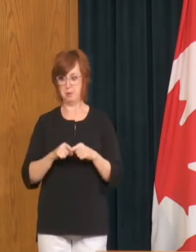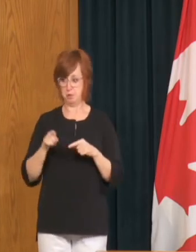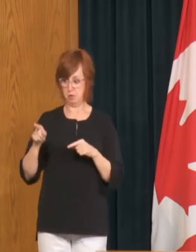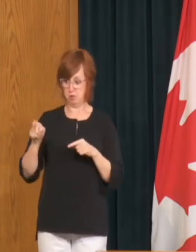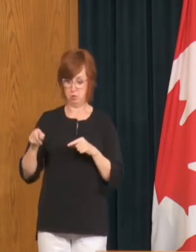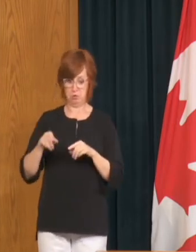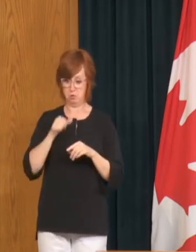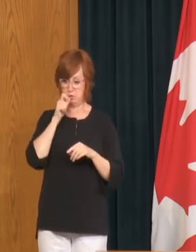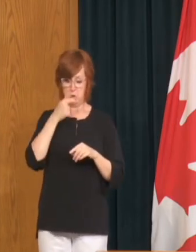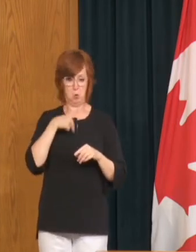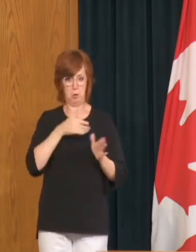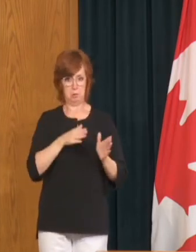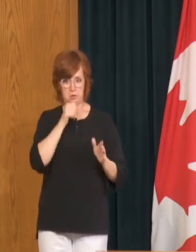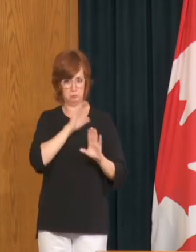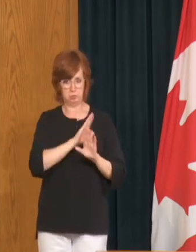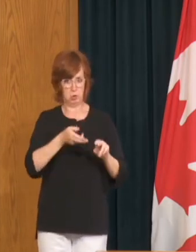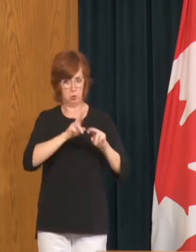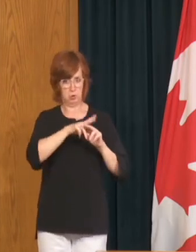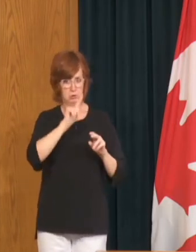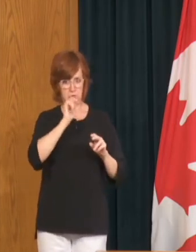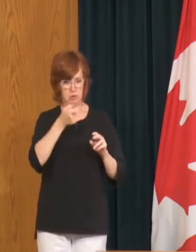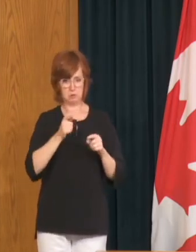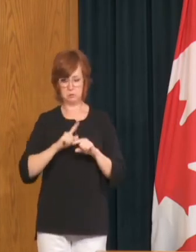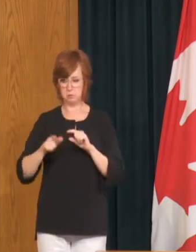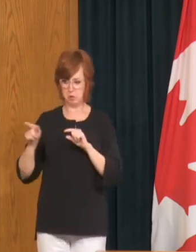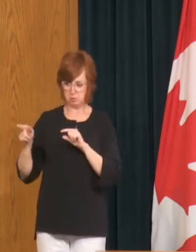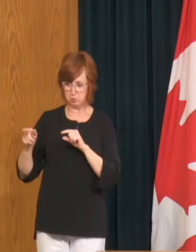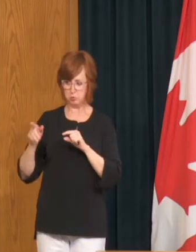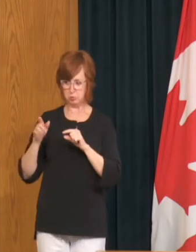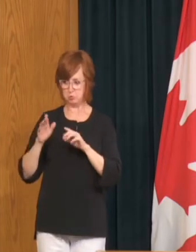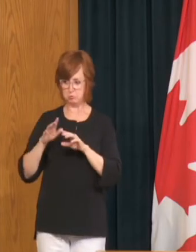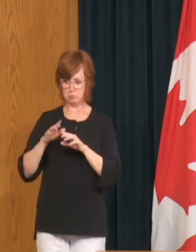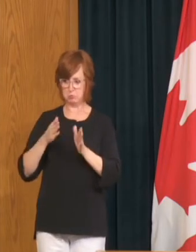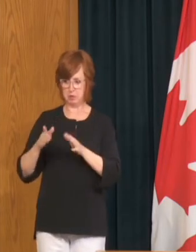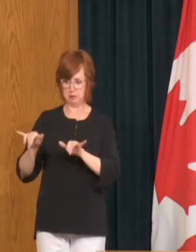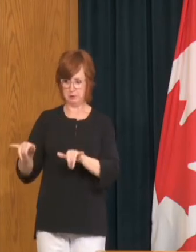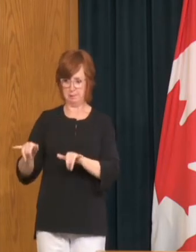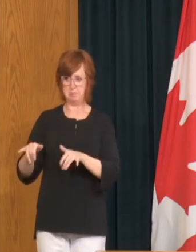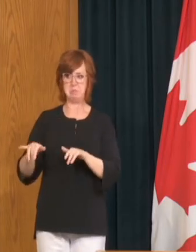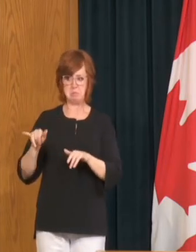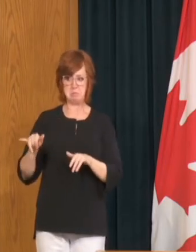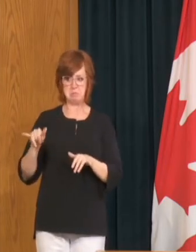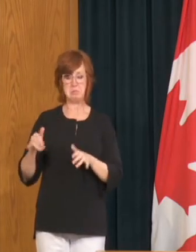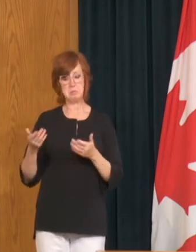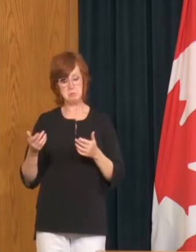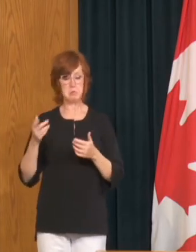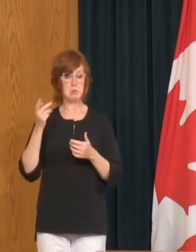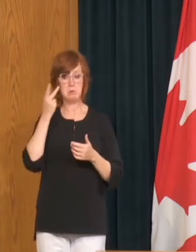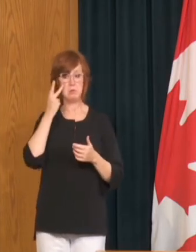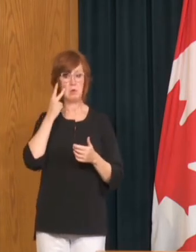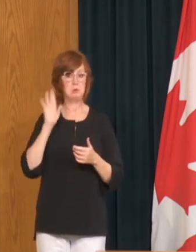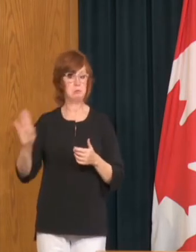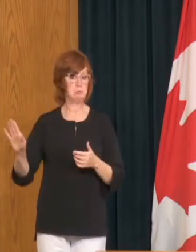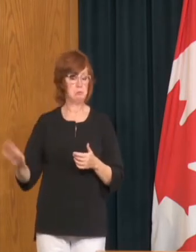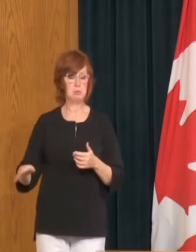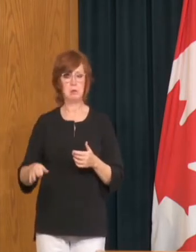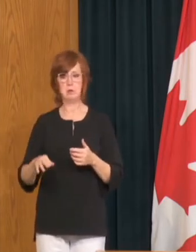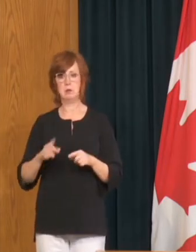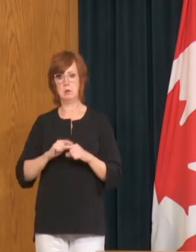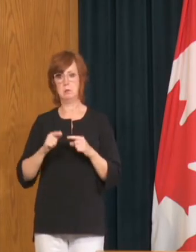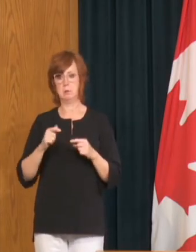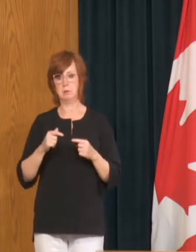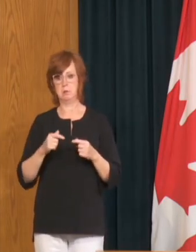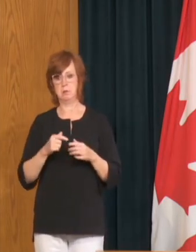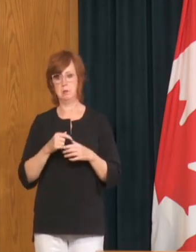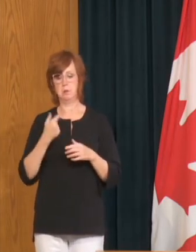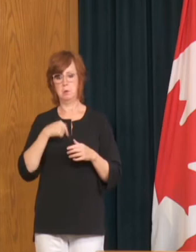taxes. It's our intent not to. We'll bring forward a platform that ensures we don't have to, and that's all to be discussed over the course of the